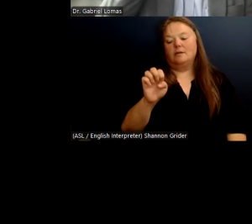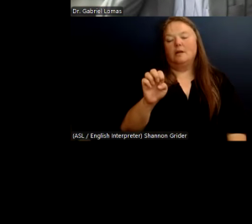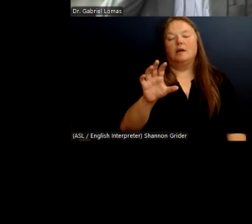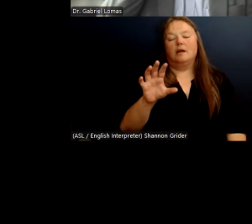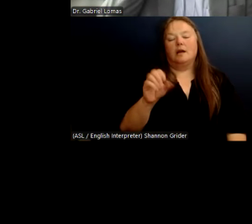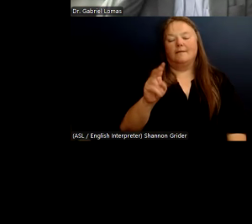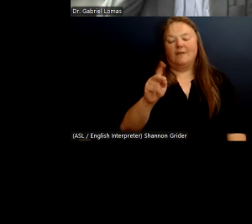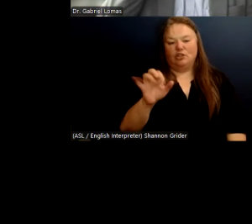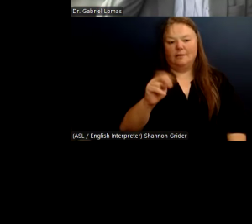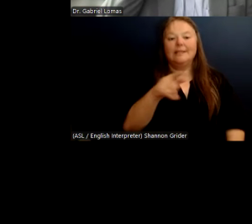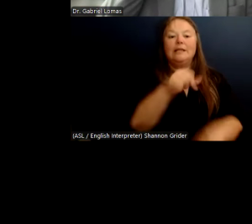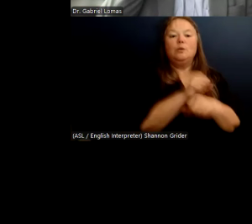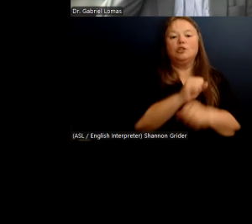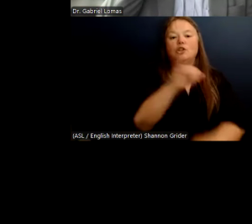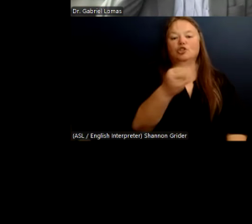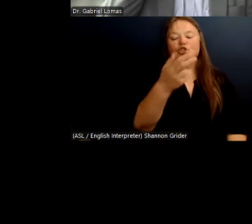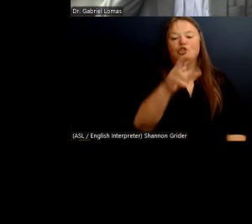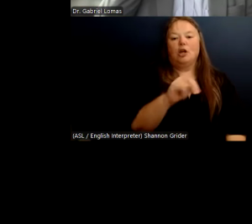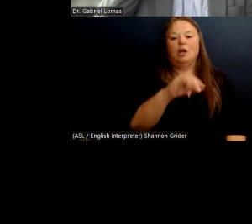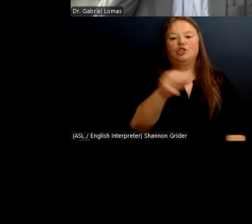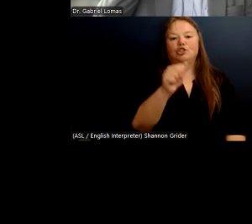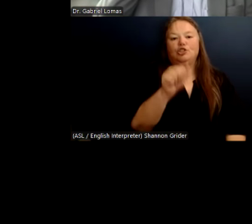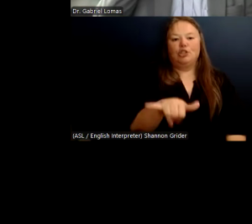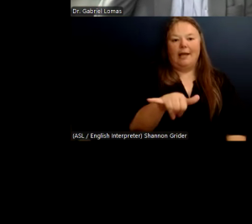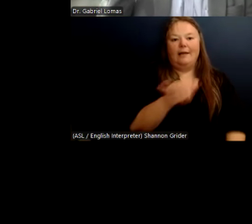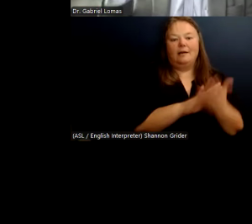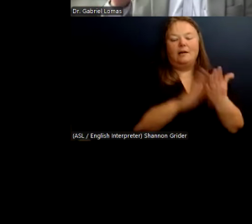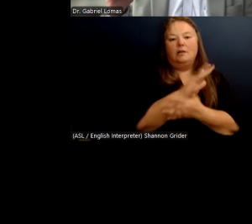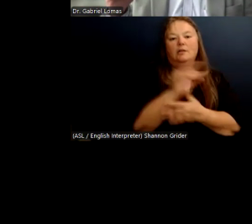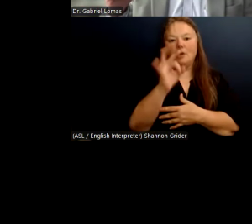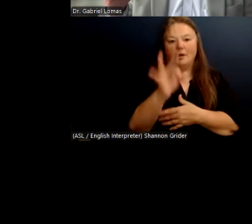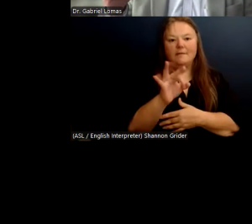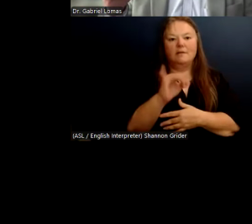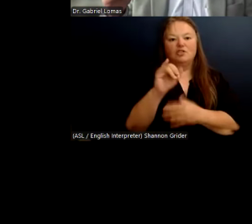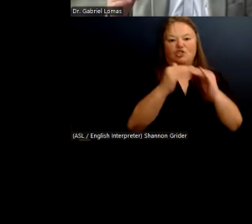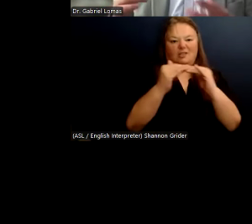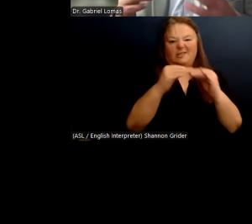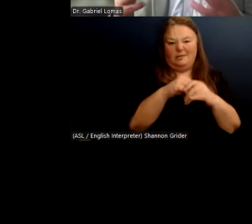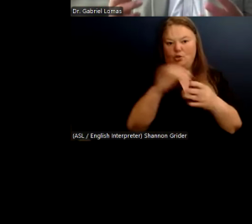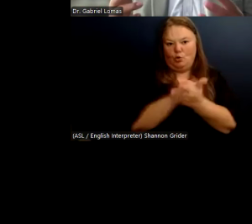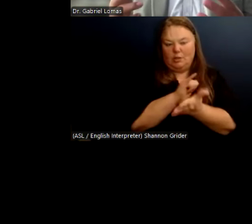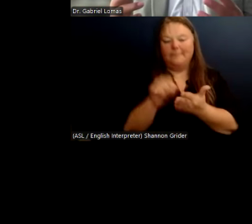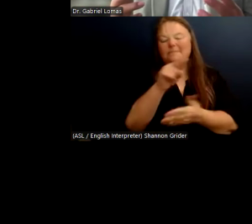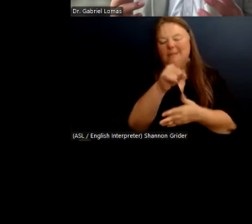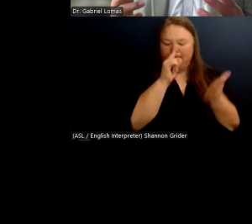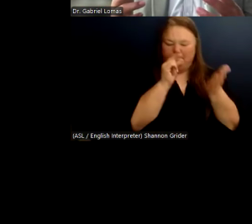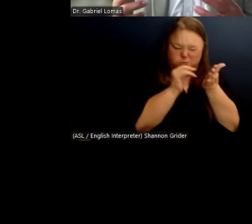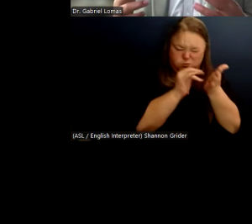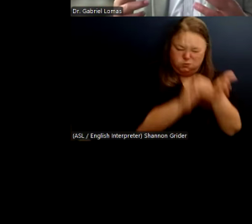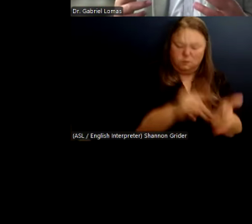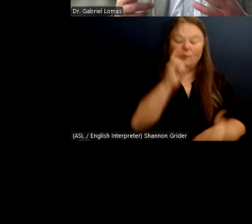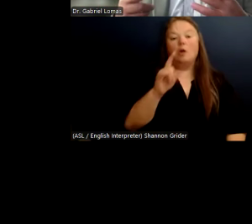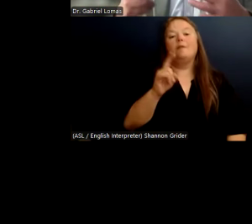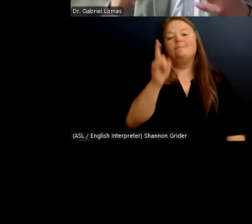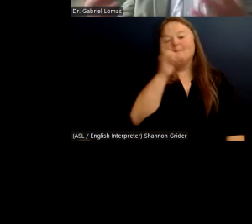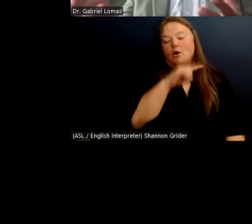City. And he's very well known for his work on false confessions. And really, the reality that we have to think